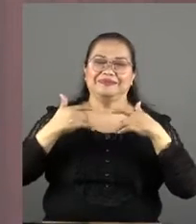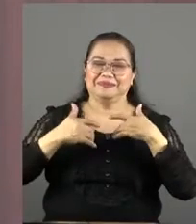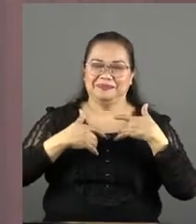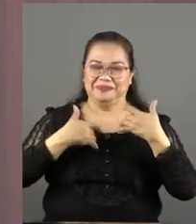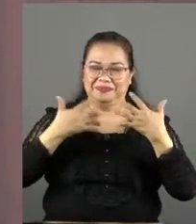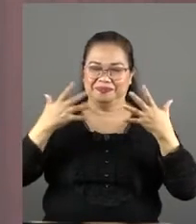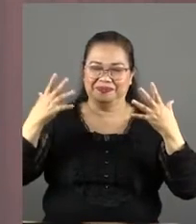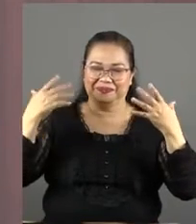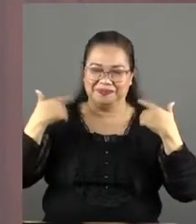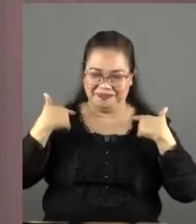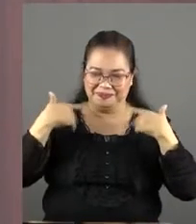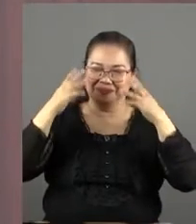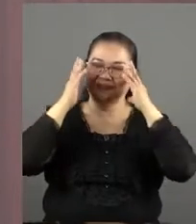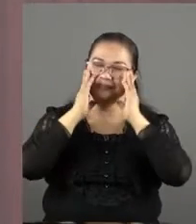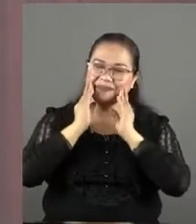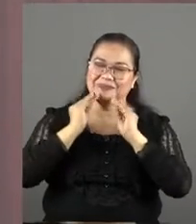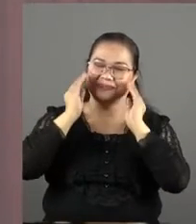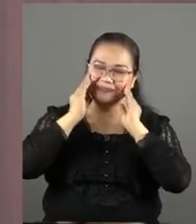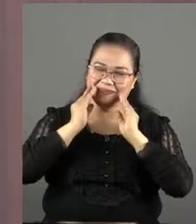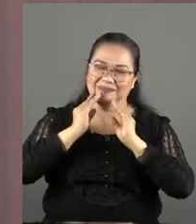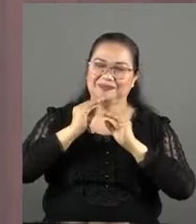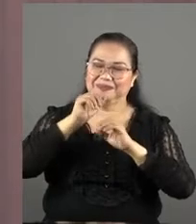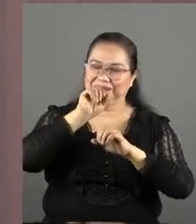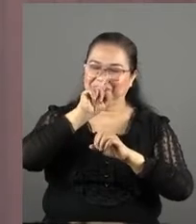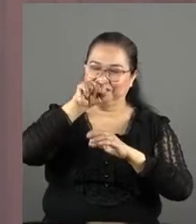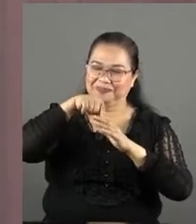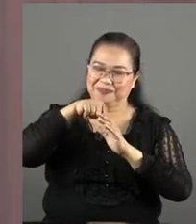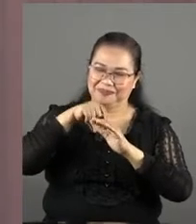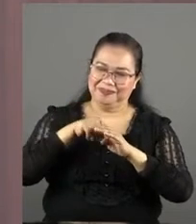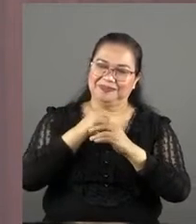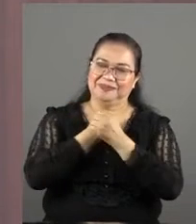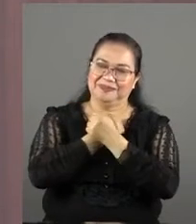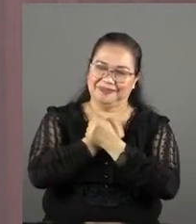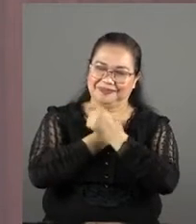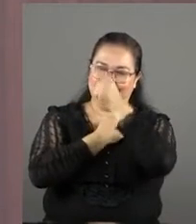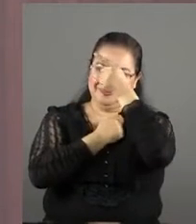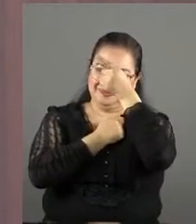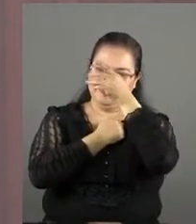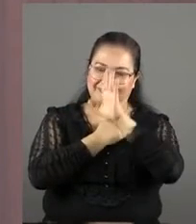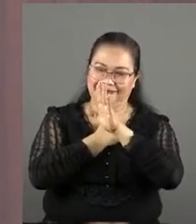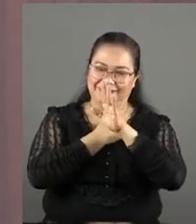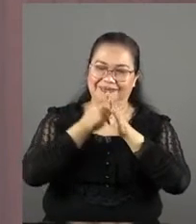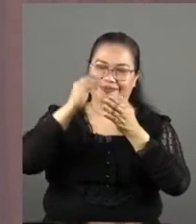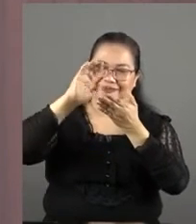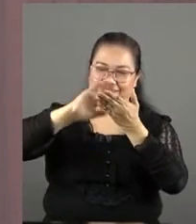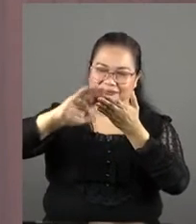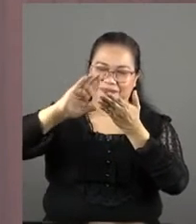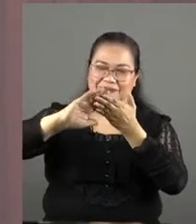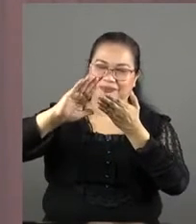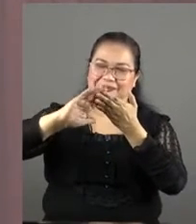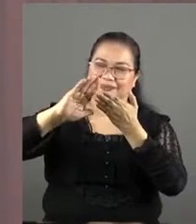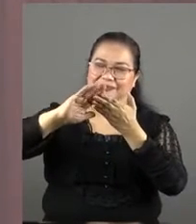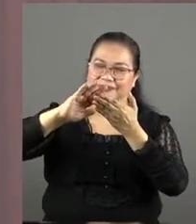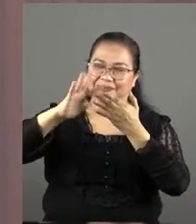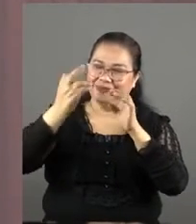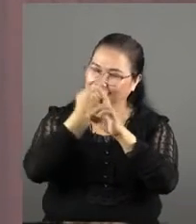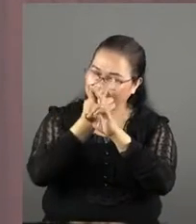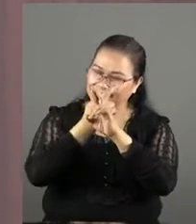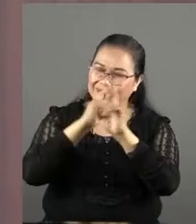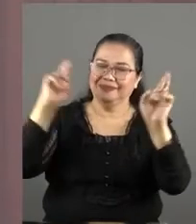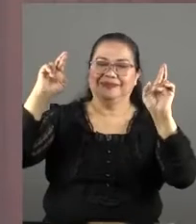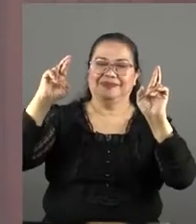comes from being so deeply loved, forgiven,